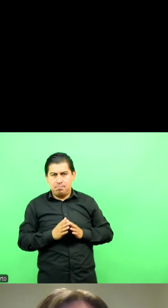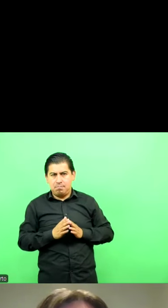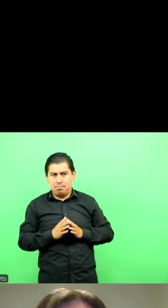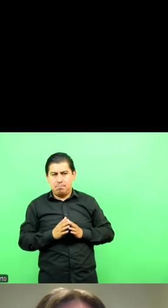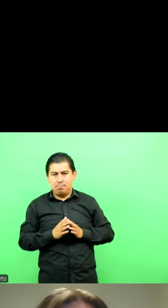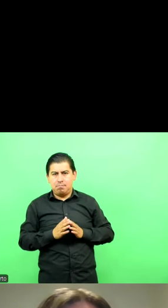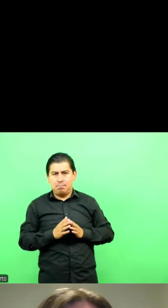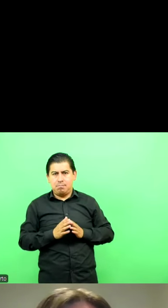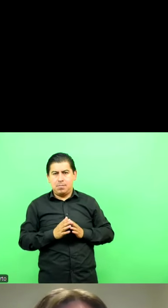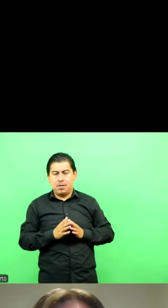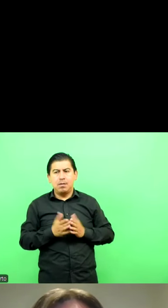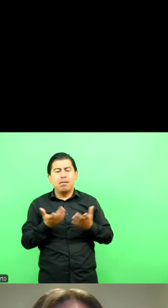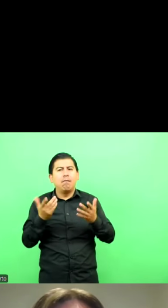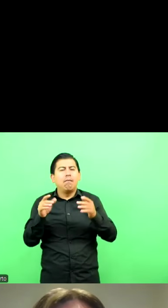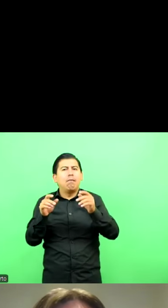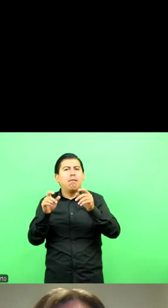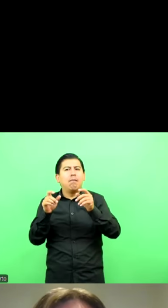Patients only,